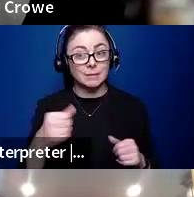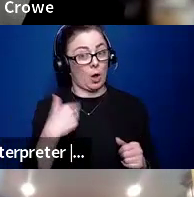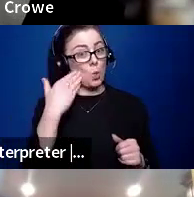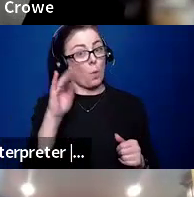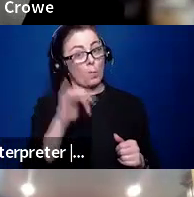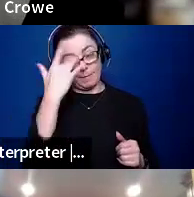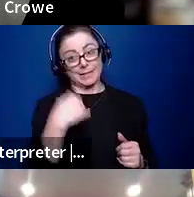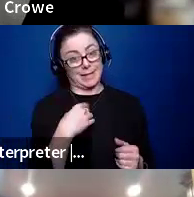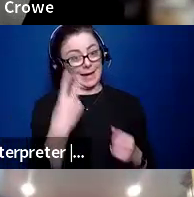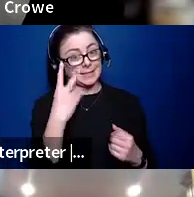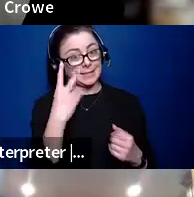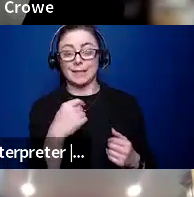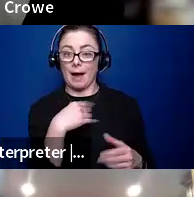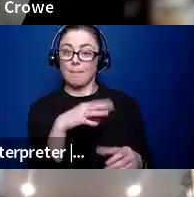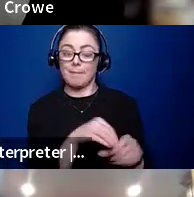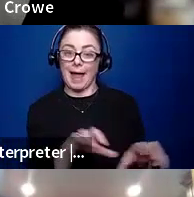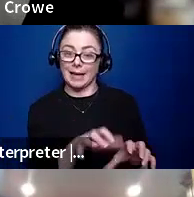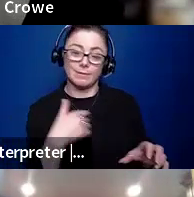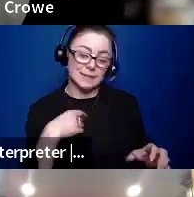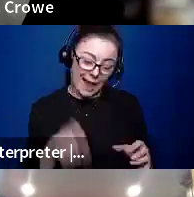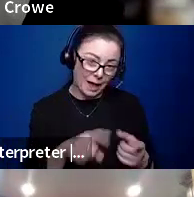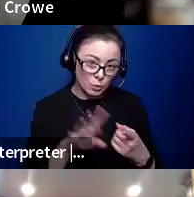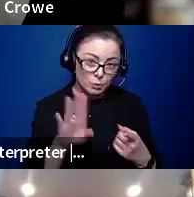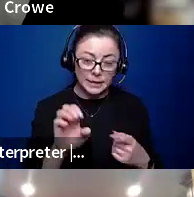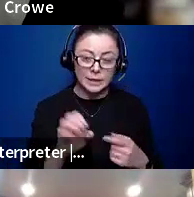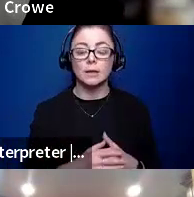I see it. I'm active. I have to be.